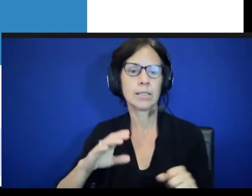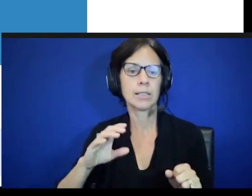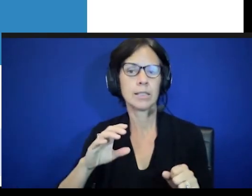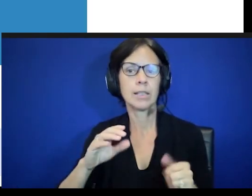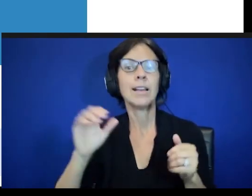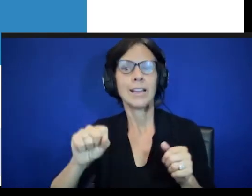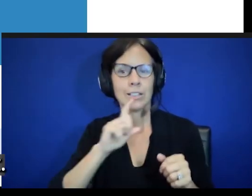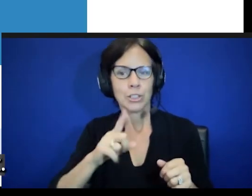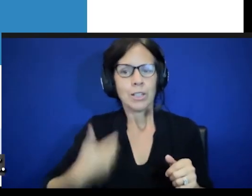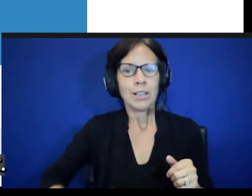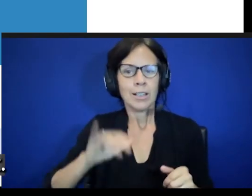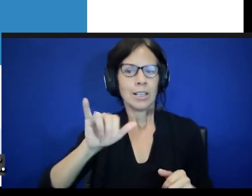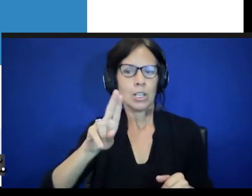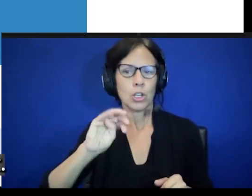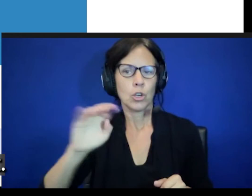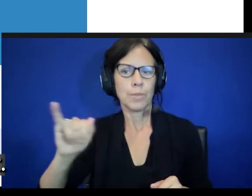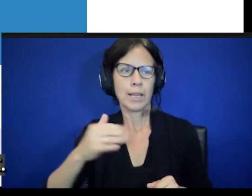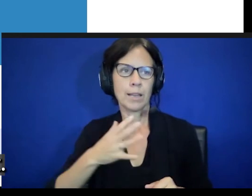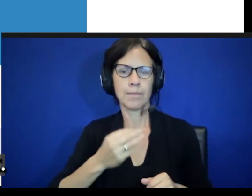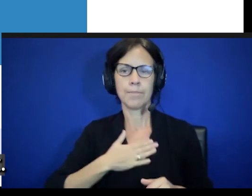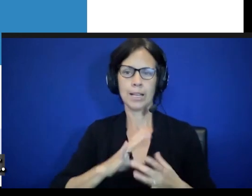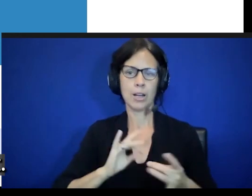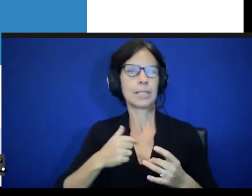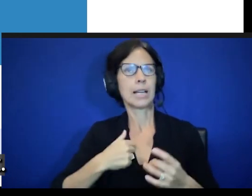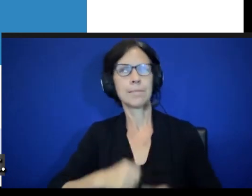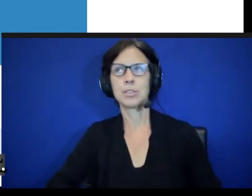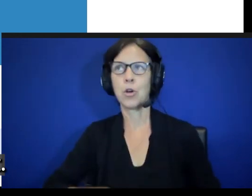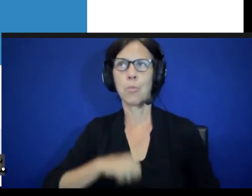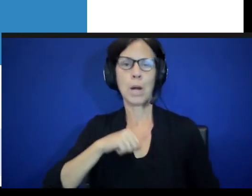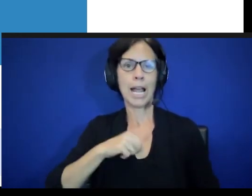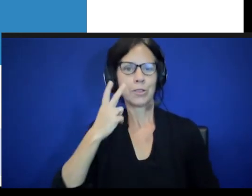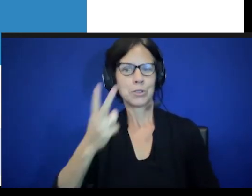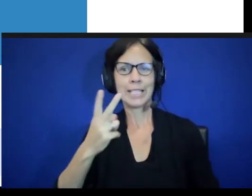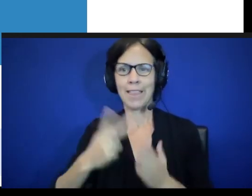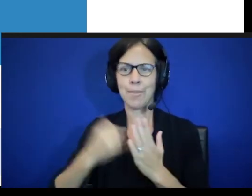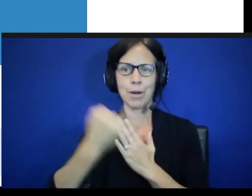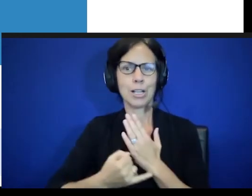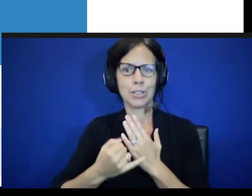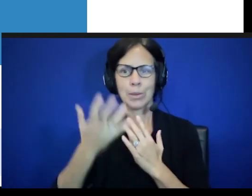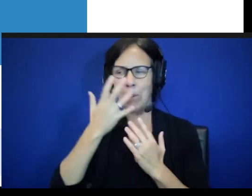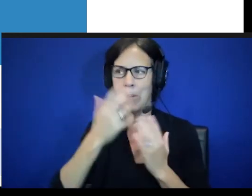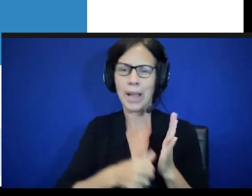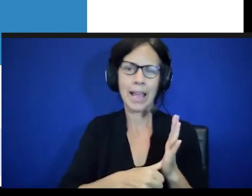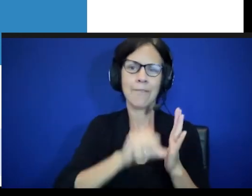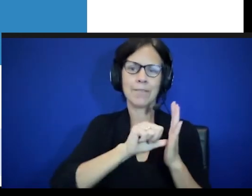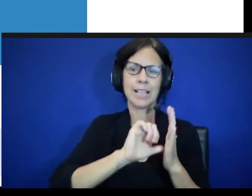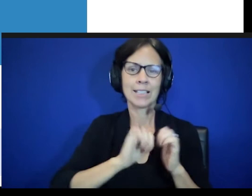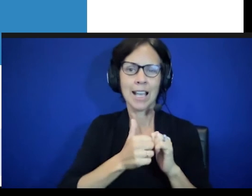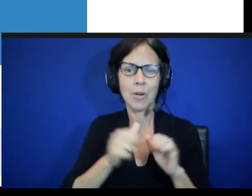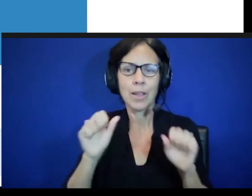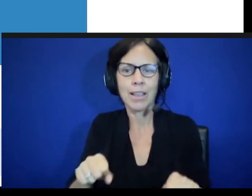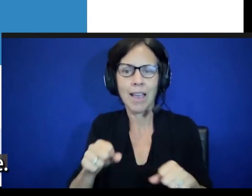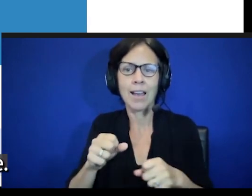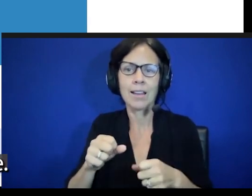the comments, and I really so proud to see the project that's really highlight how we can make people